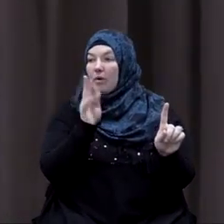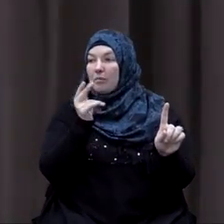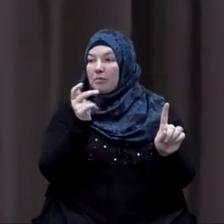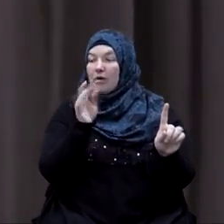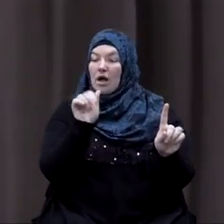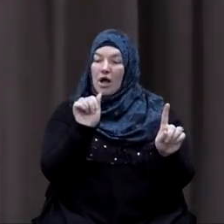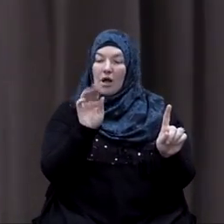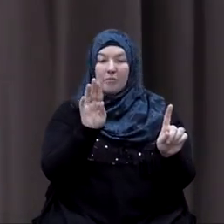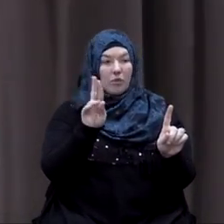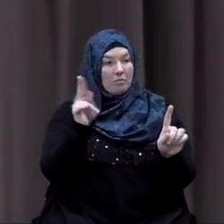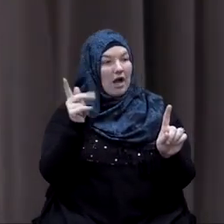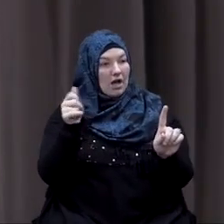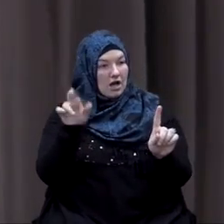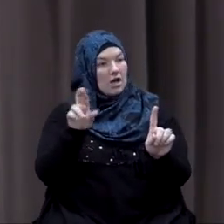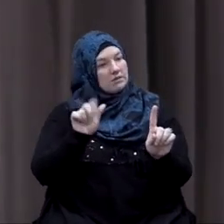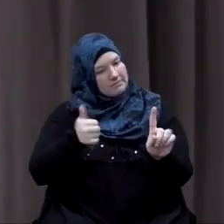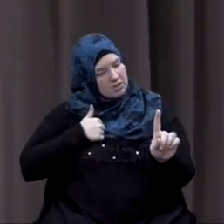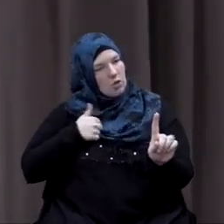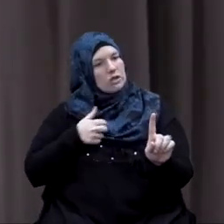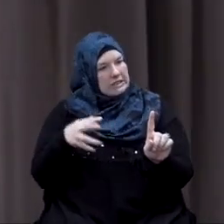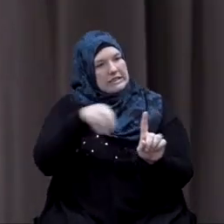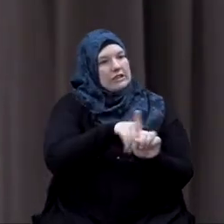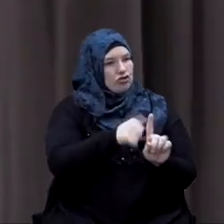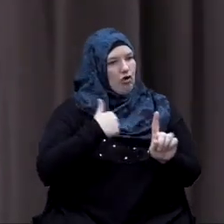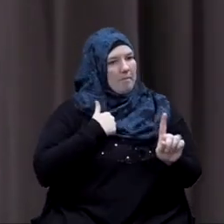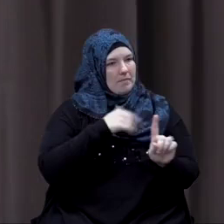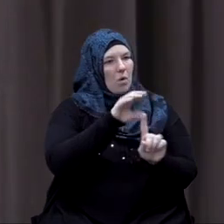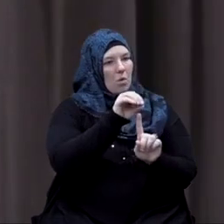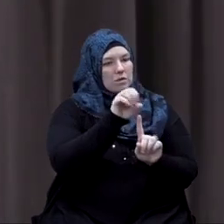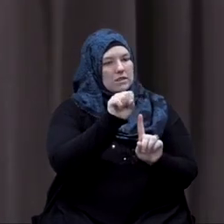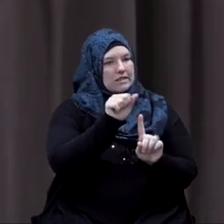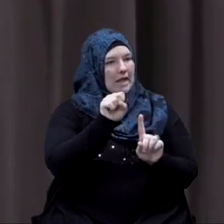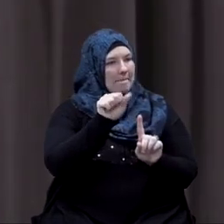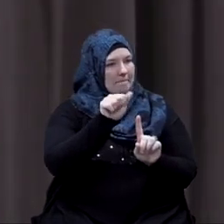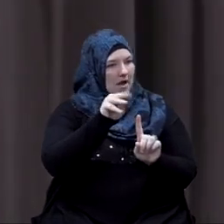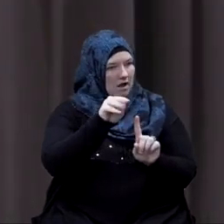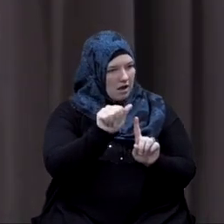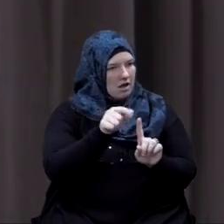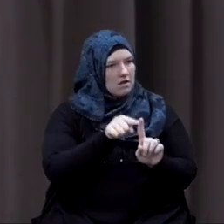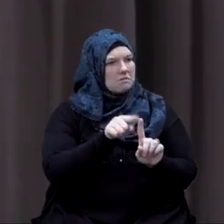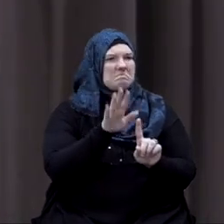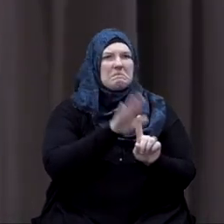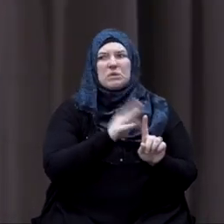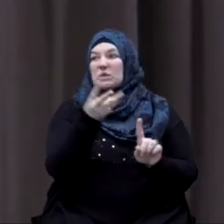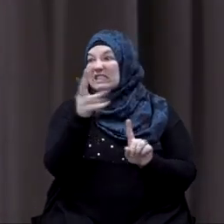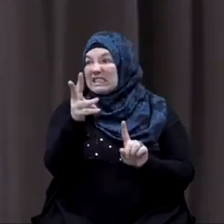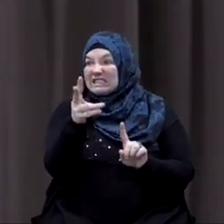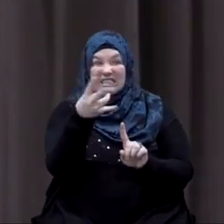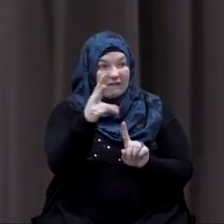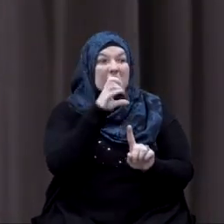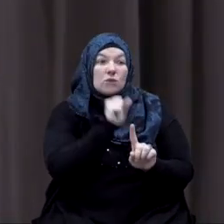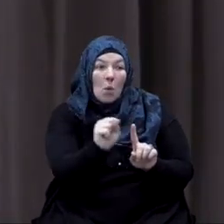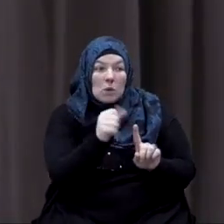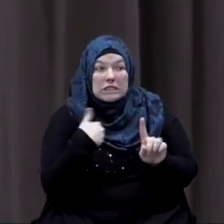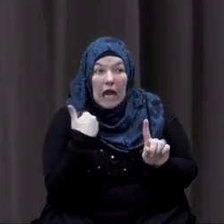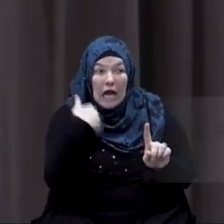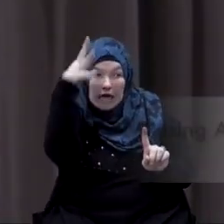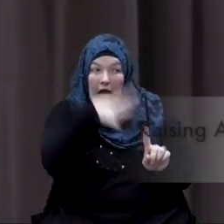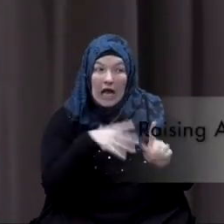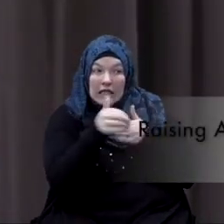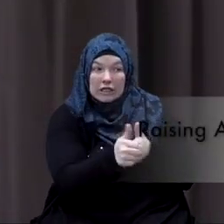Abu Bakr was a soldier in his army. Usama was between 16 and 17.